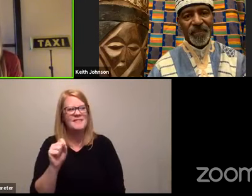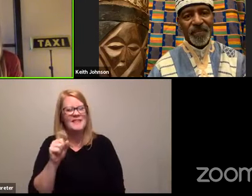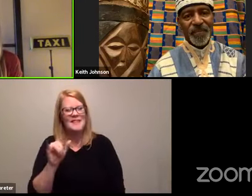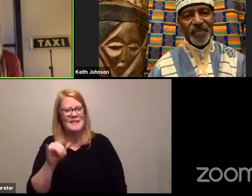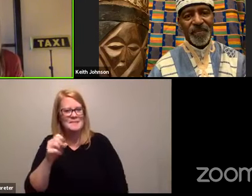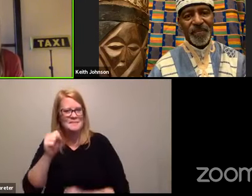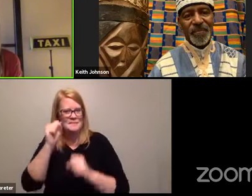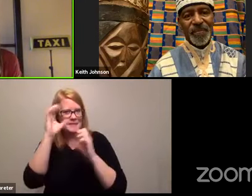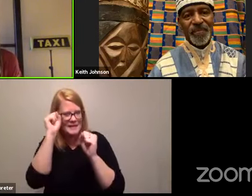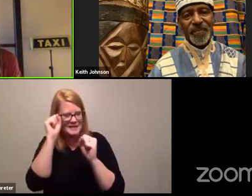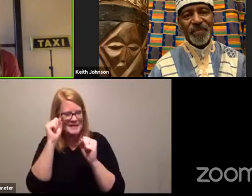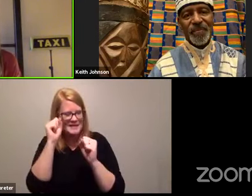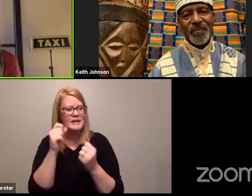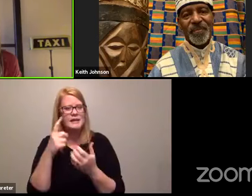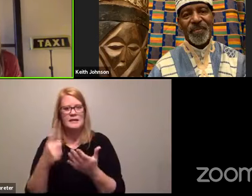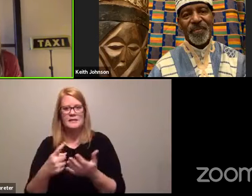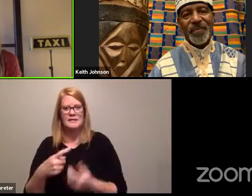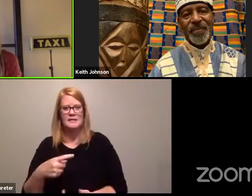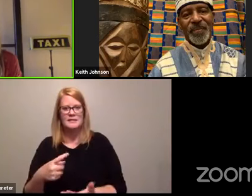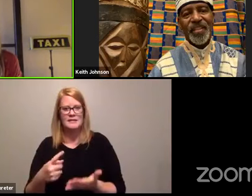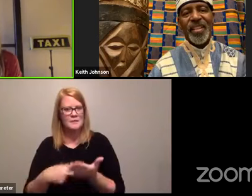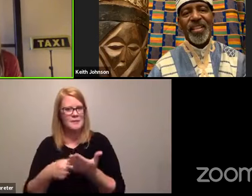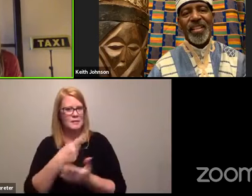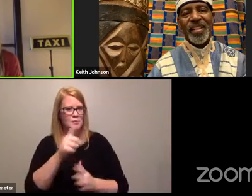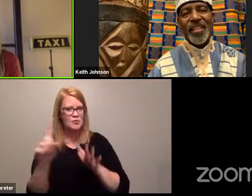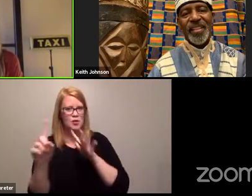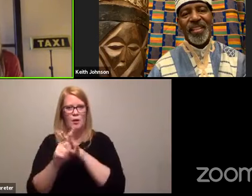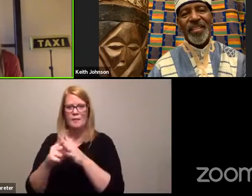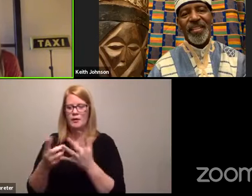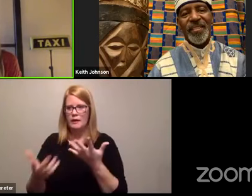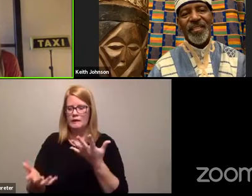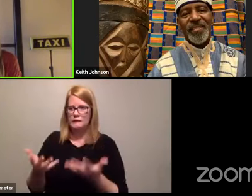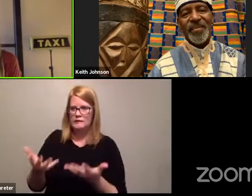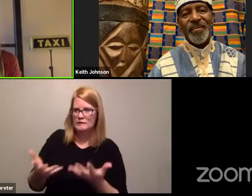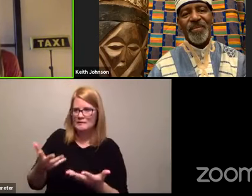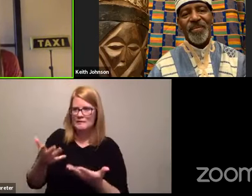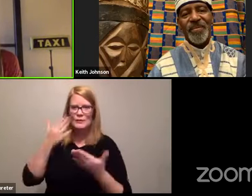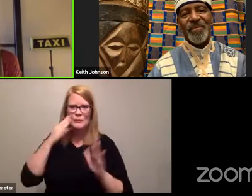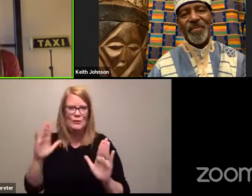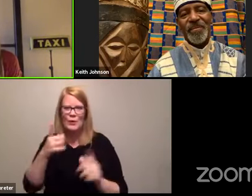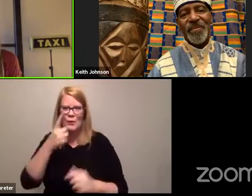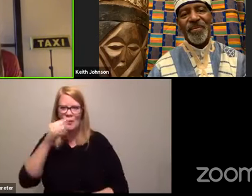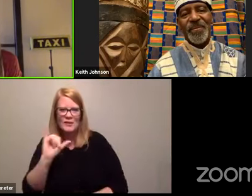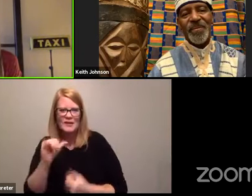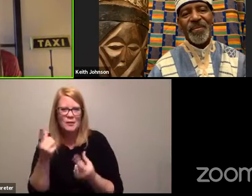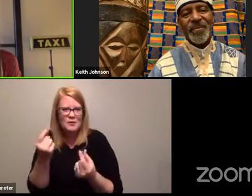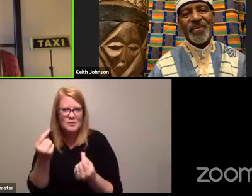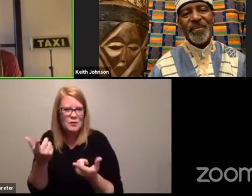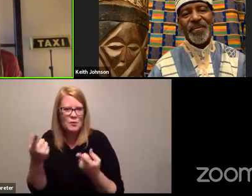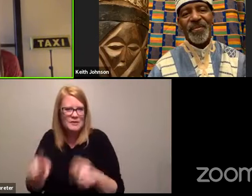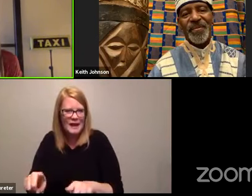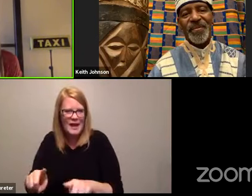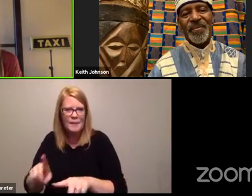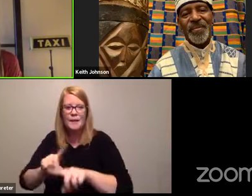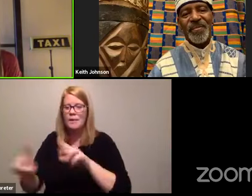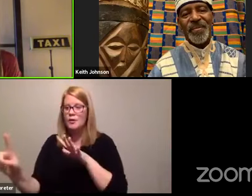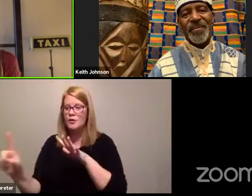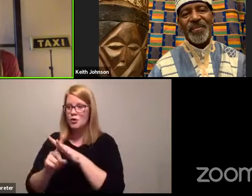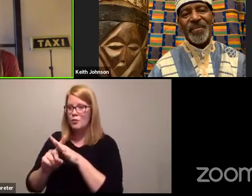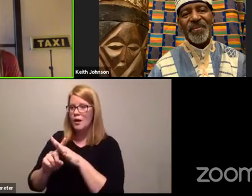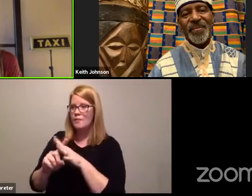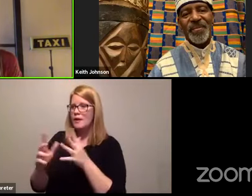but if you show up, the magic happens. That's very much of a artist, improviser,